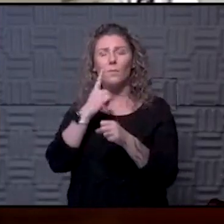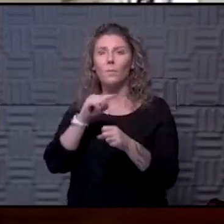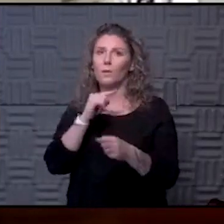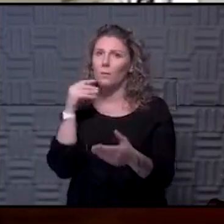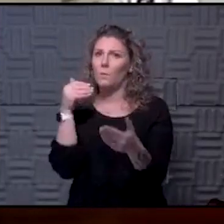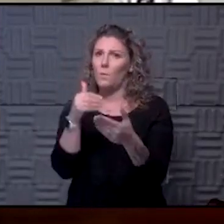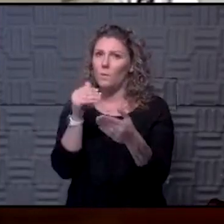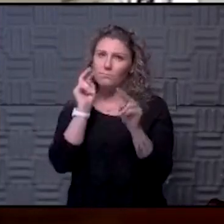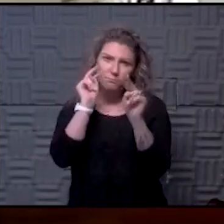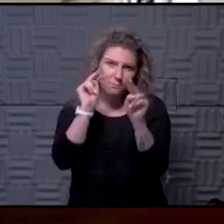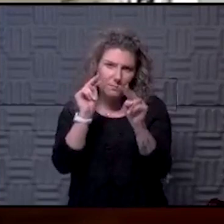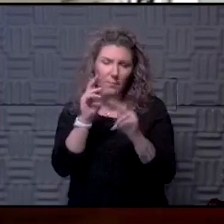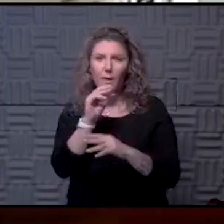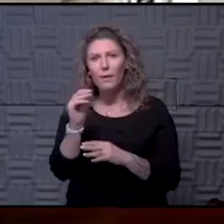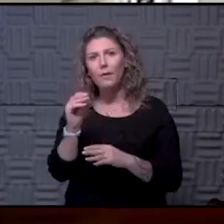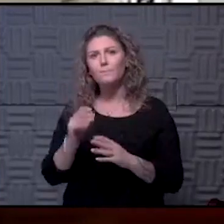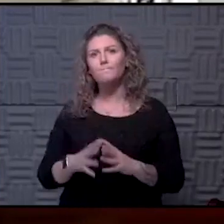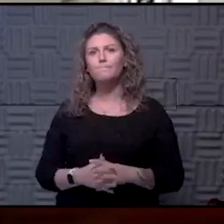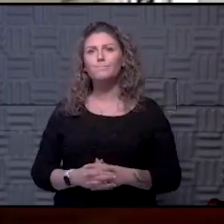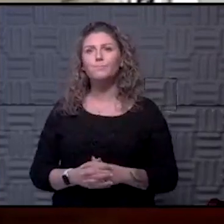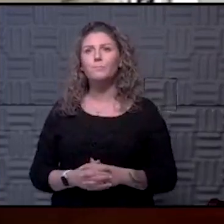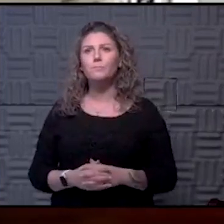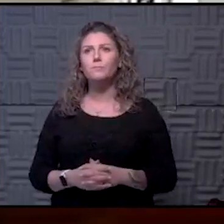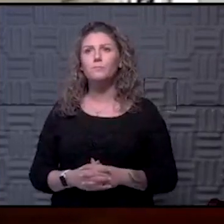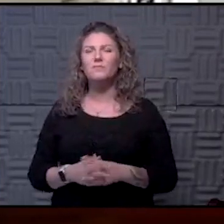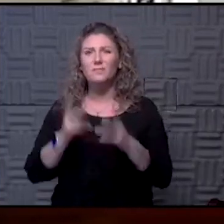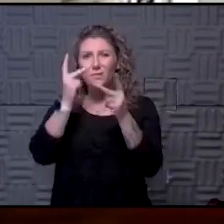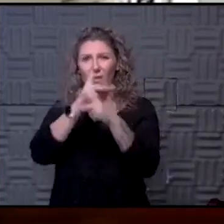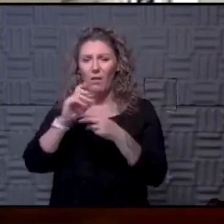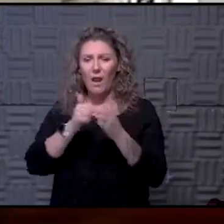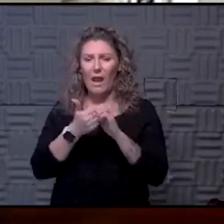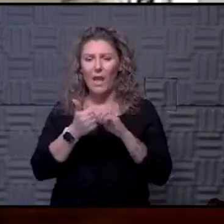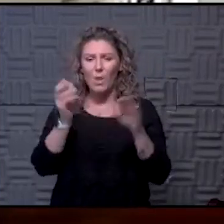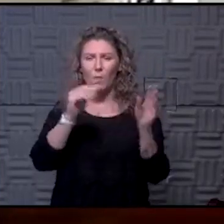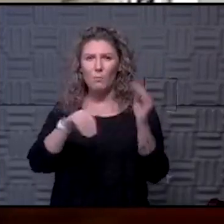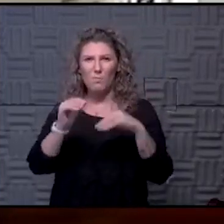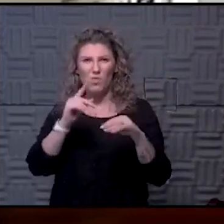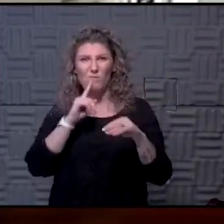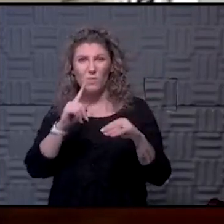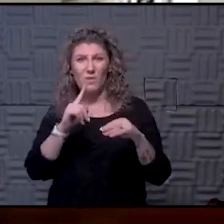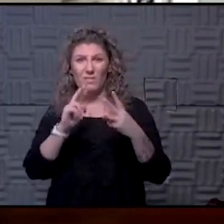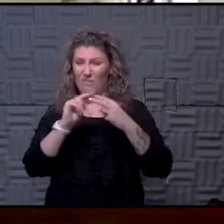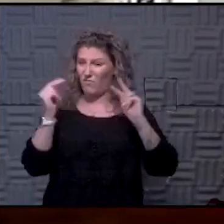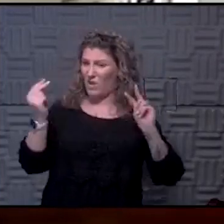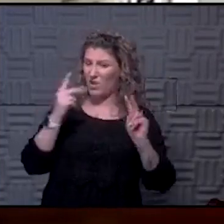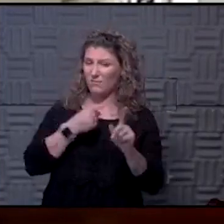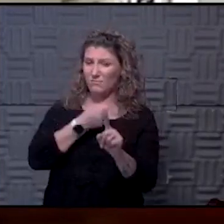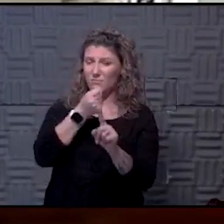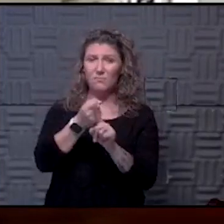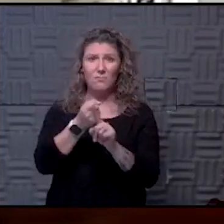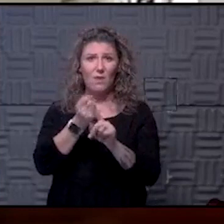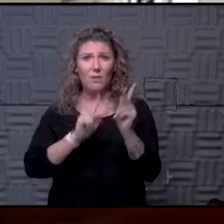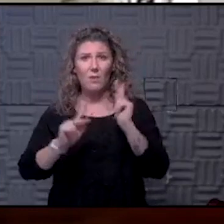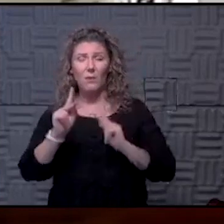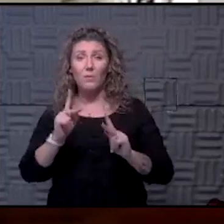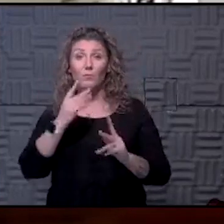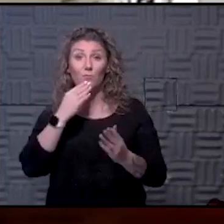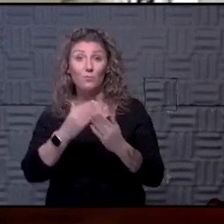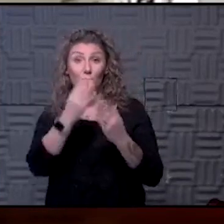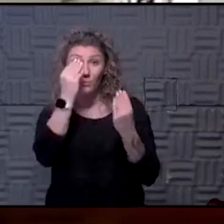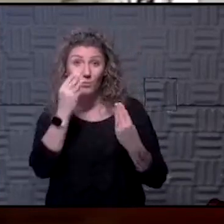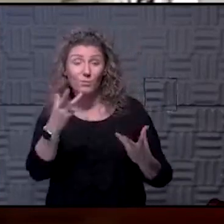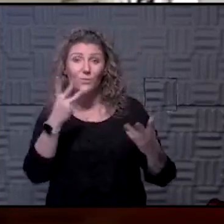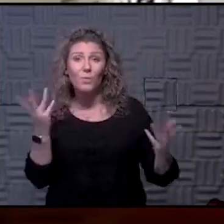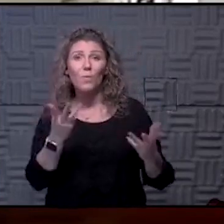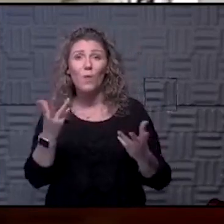monitoring those and to determine how the movement of these variants are impacting our populations. Good news is we do have some